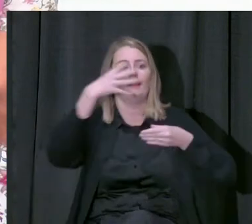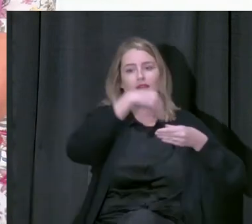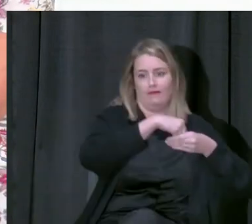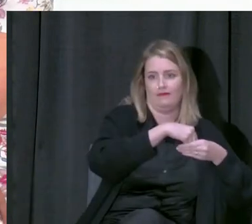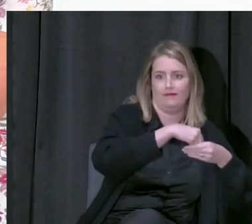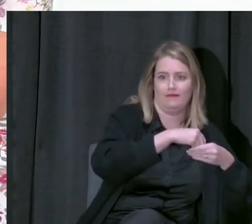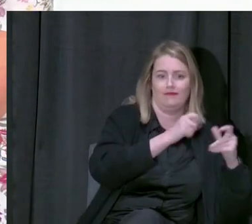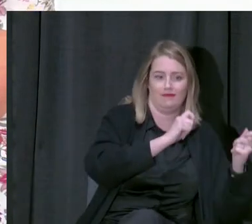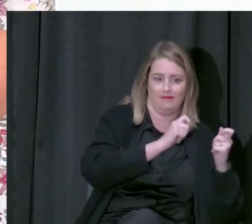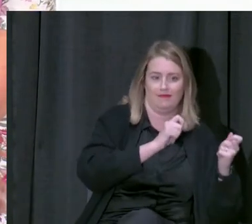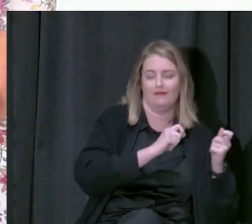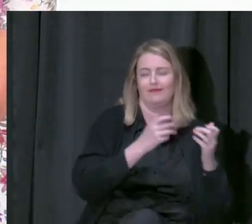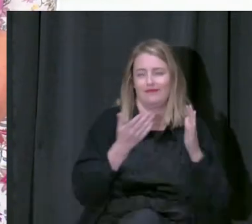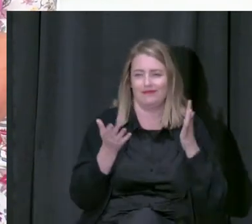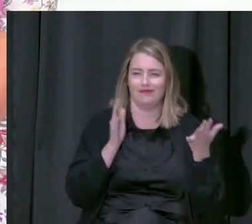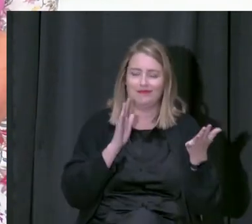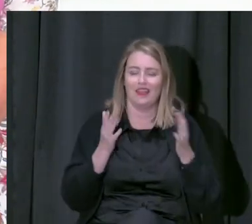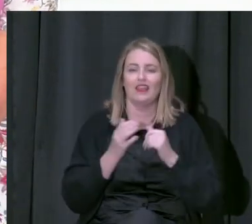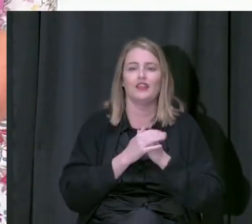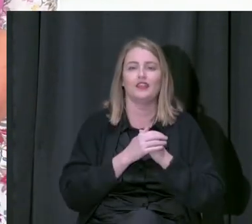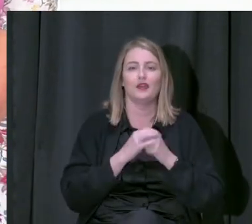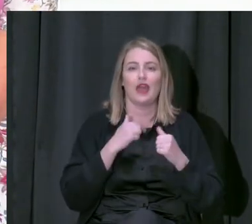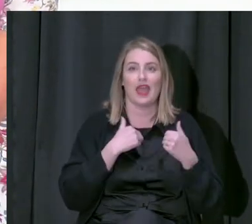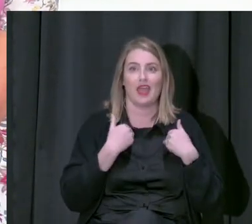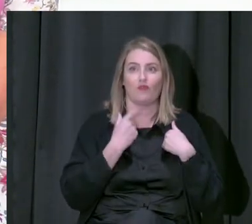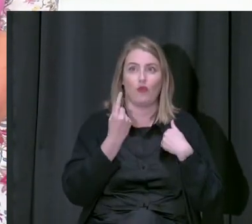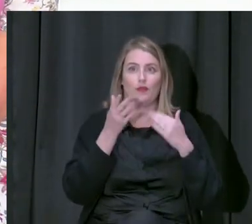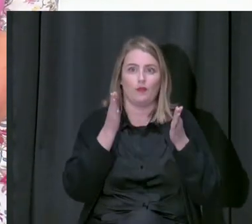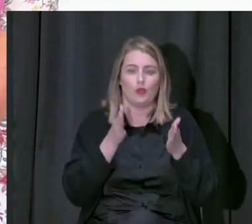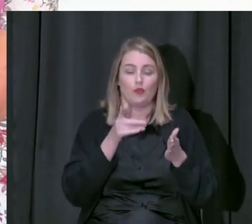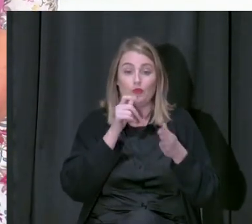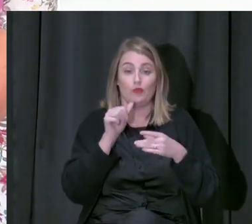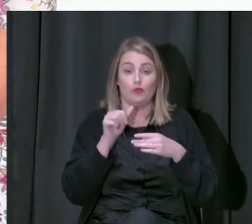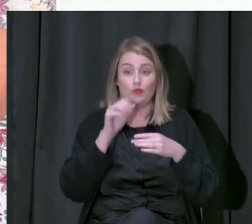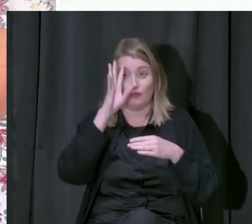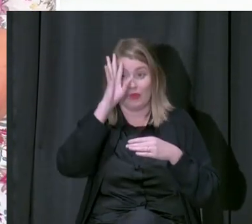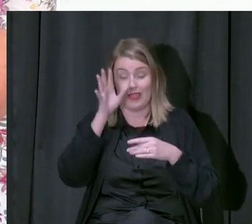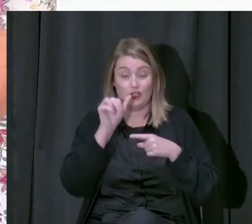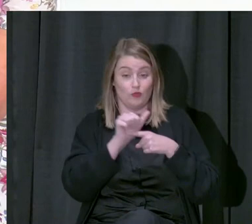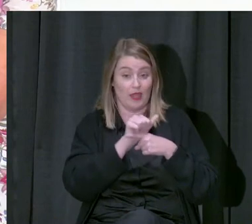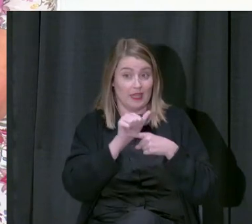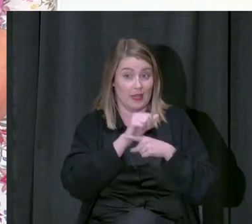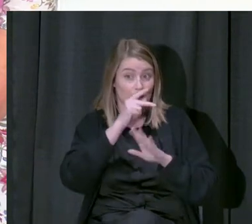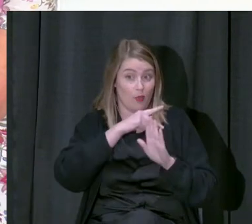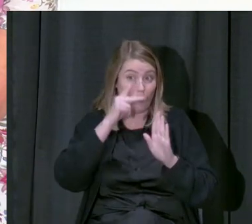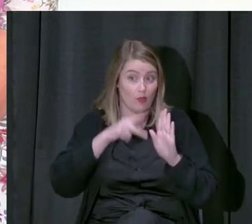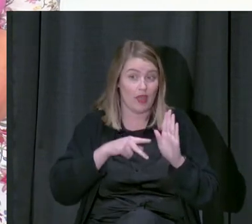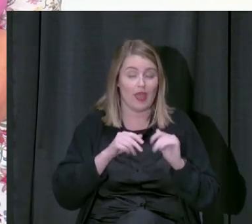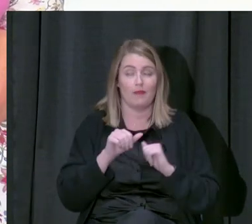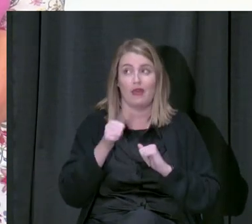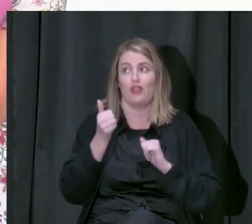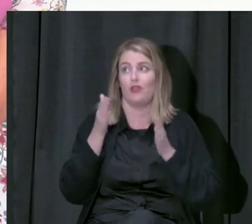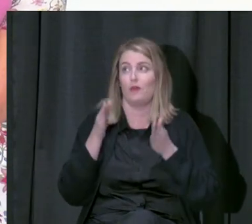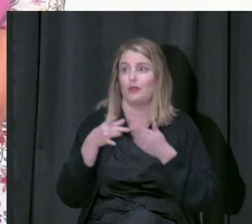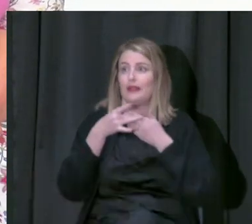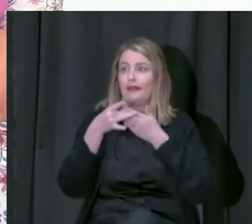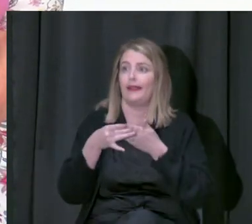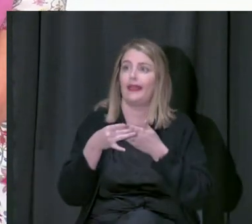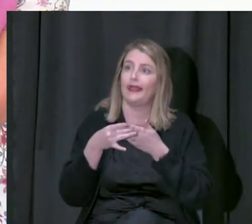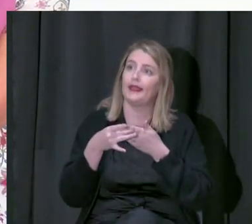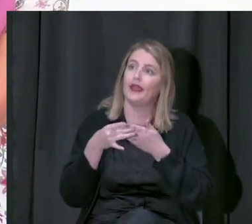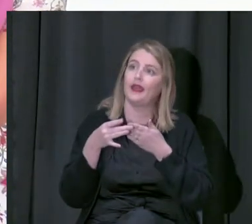areas that they connect with. Then I have somebody who's leading a training program. I have somebody who's leading